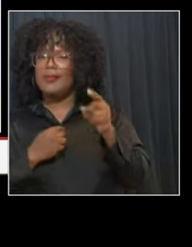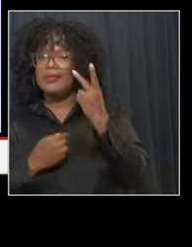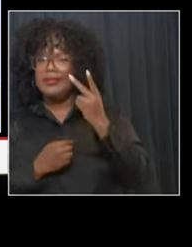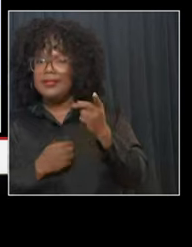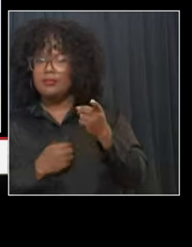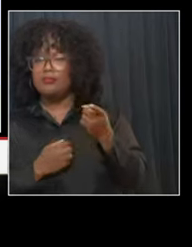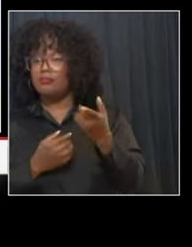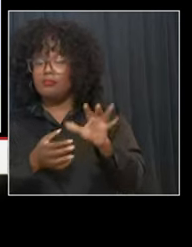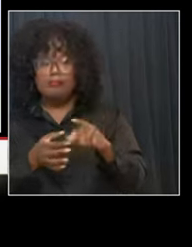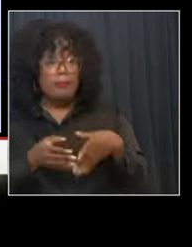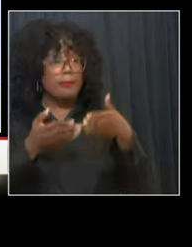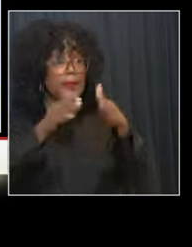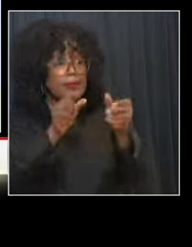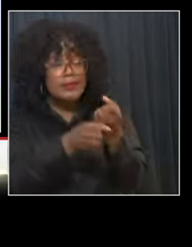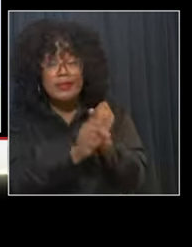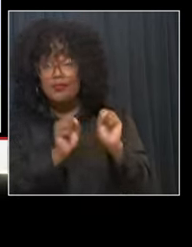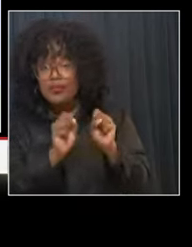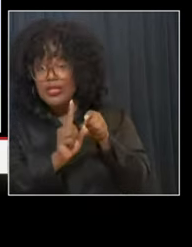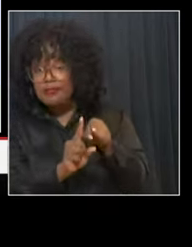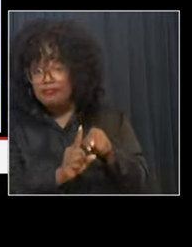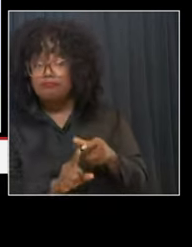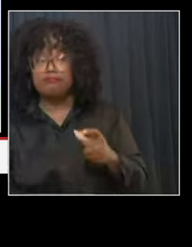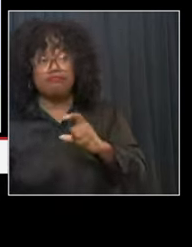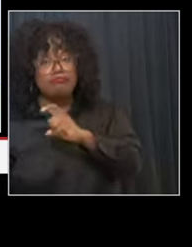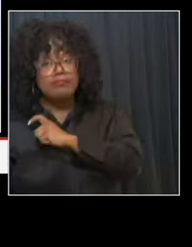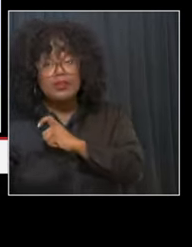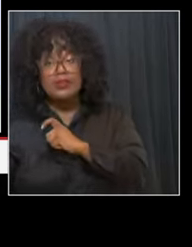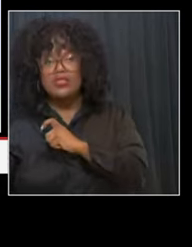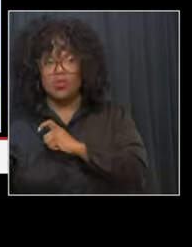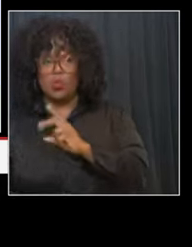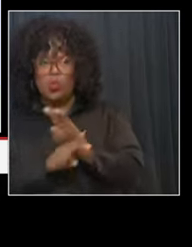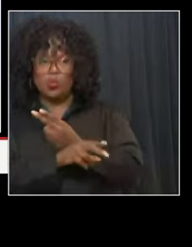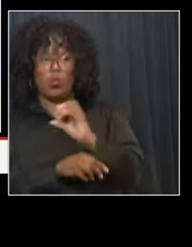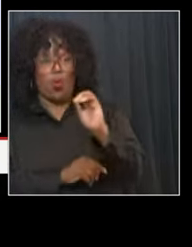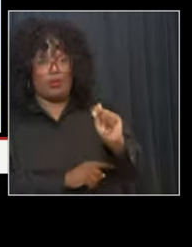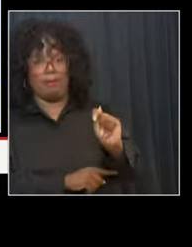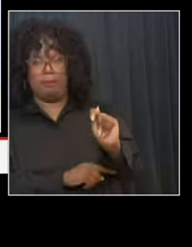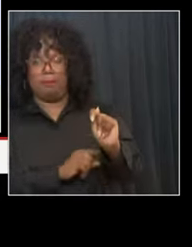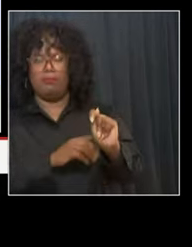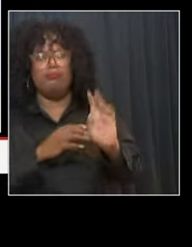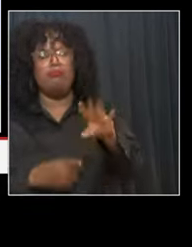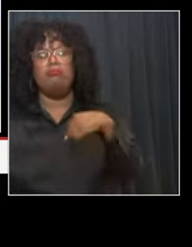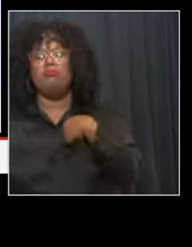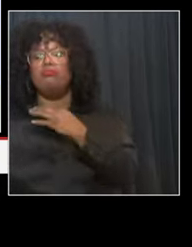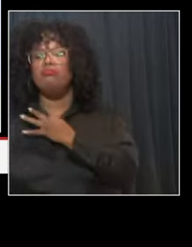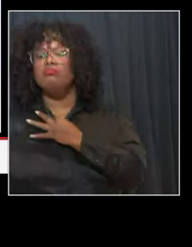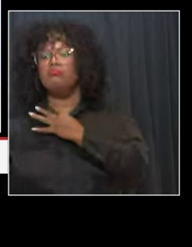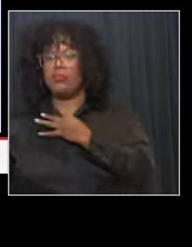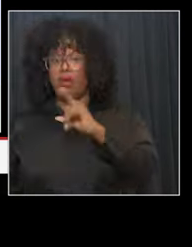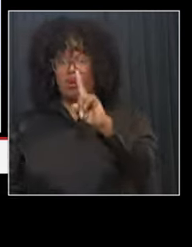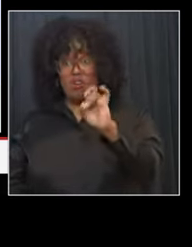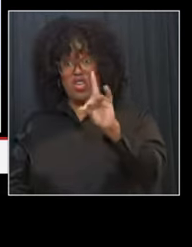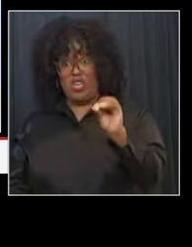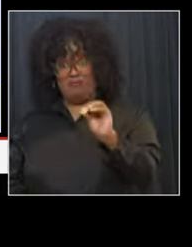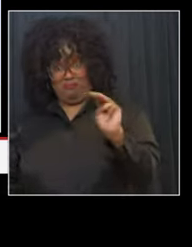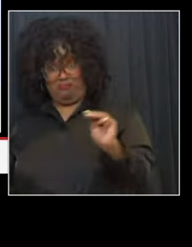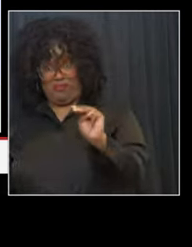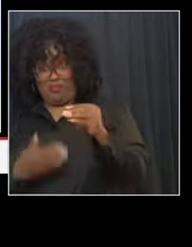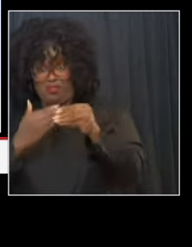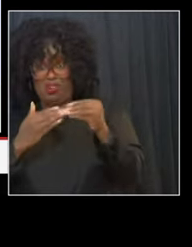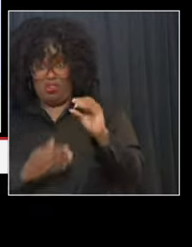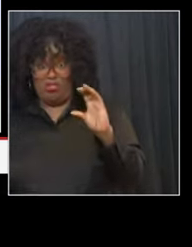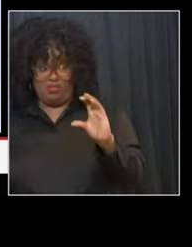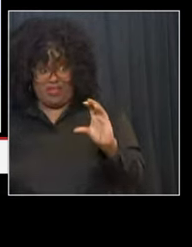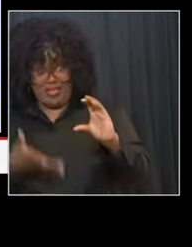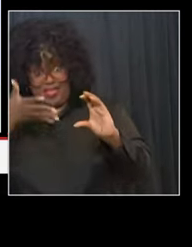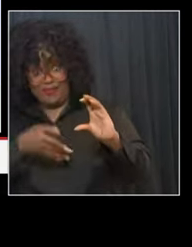OUC, et cetera. Can you talk a little bit about how does the $180 million remaining allow for those agencies that